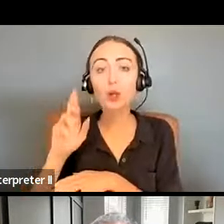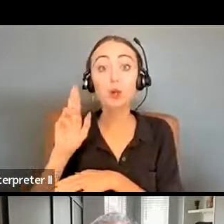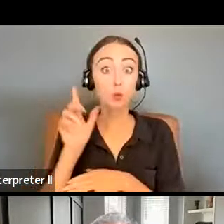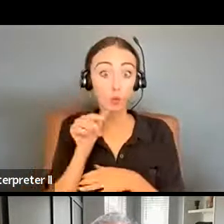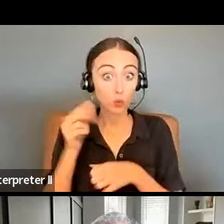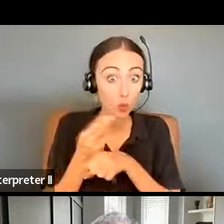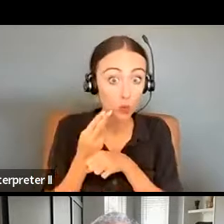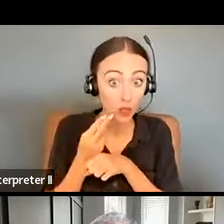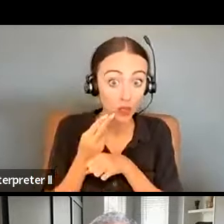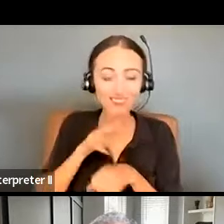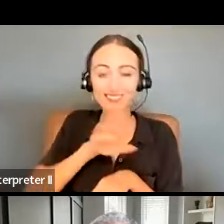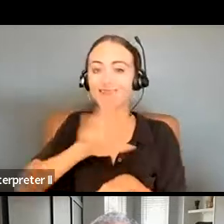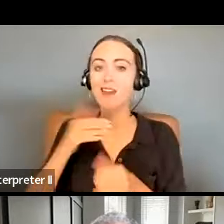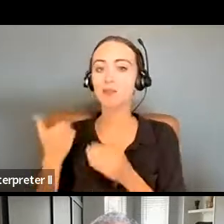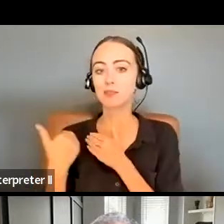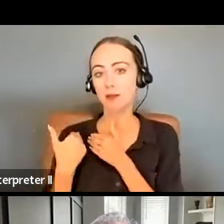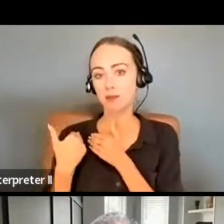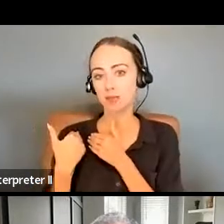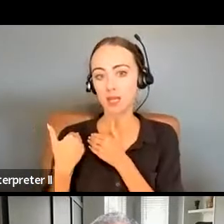obligation to